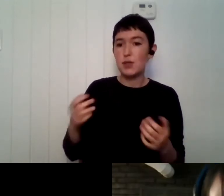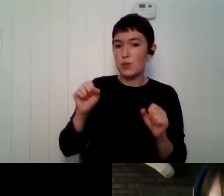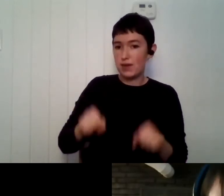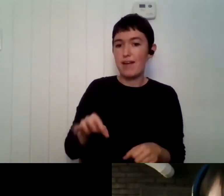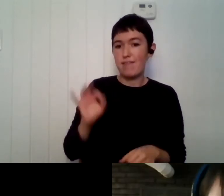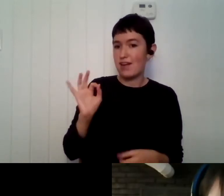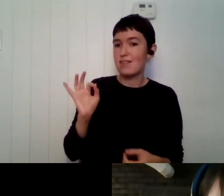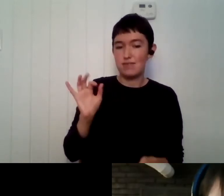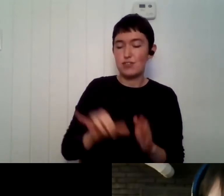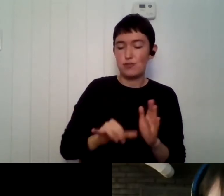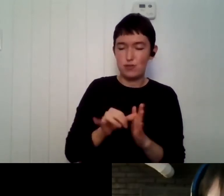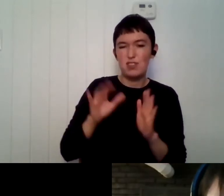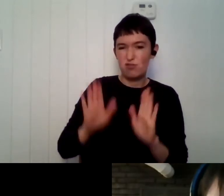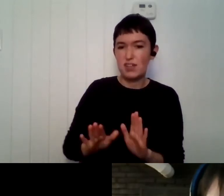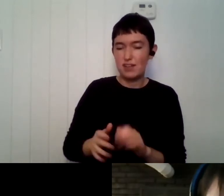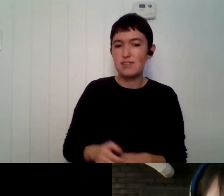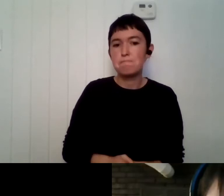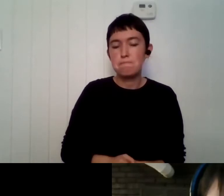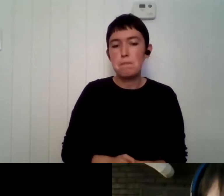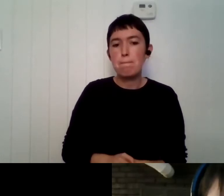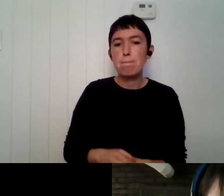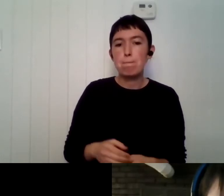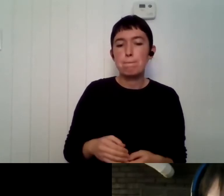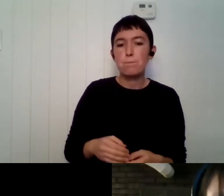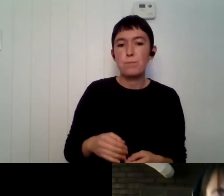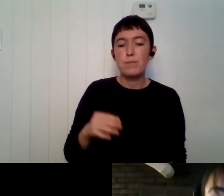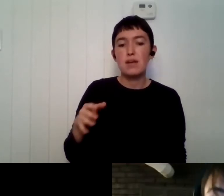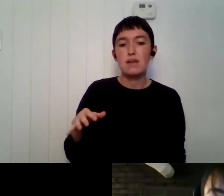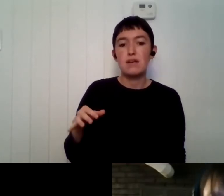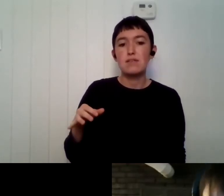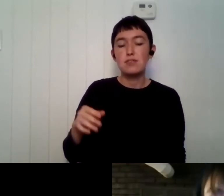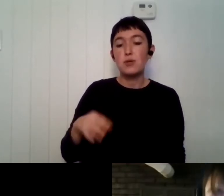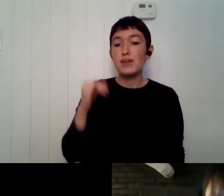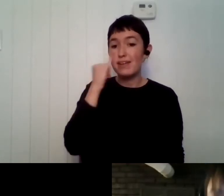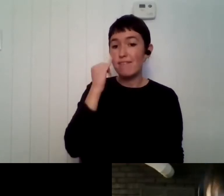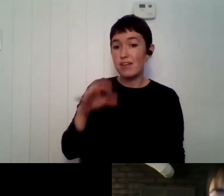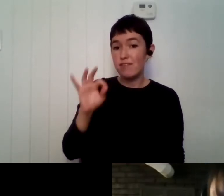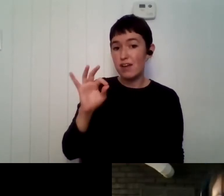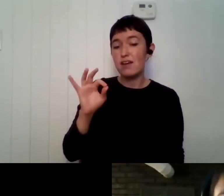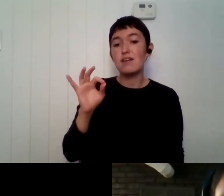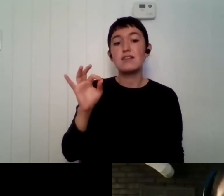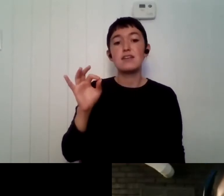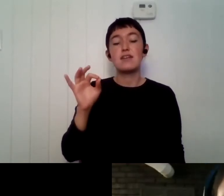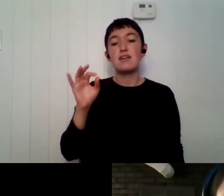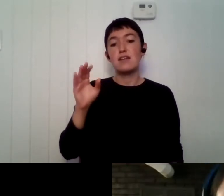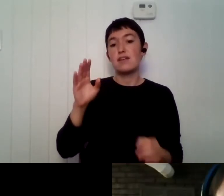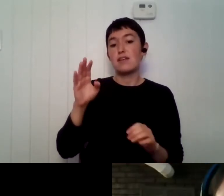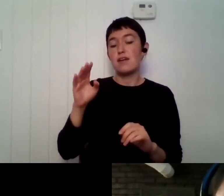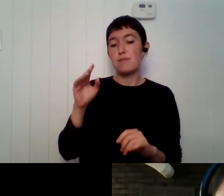And having like noting that the account that you're looking at is like a university account, that's often really